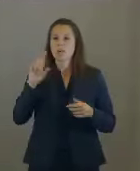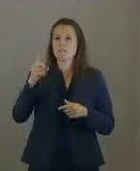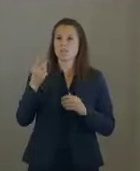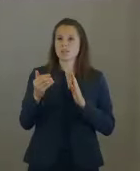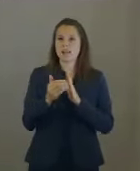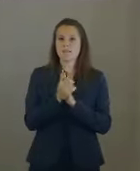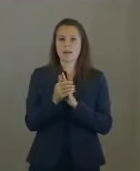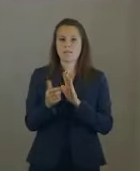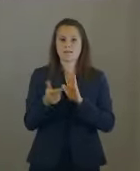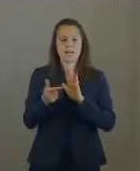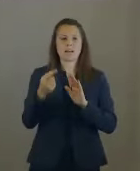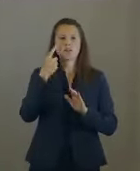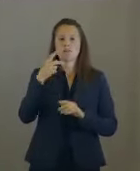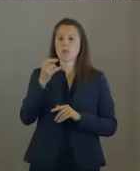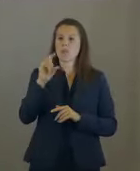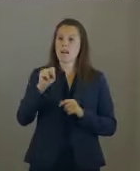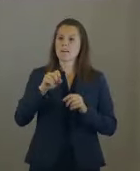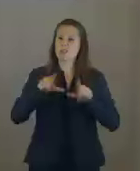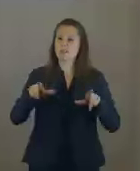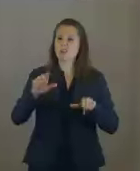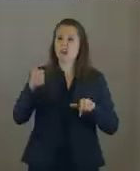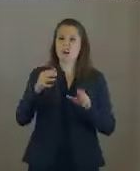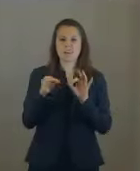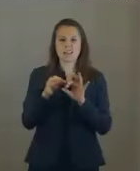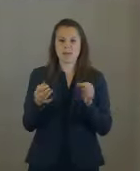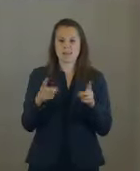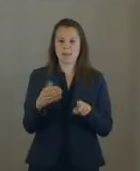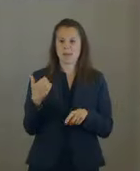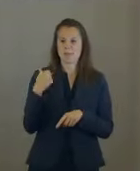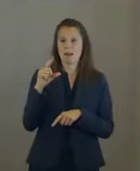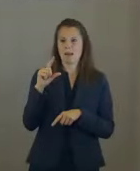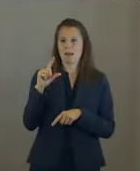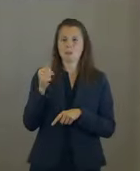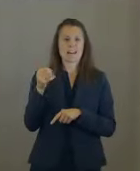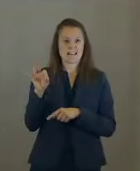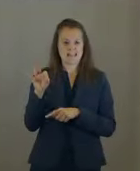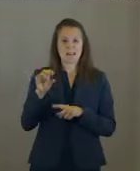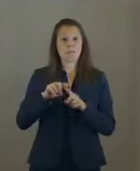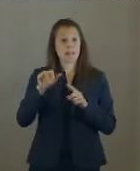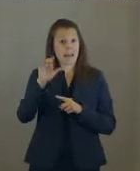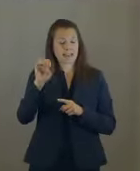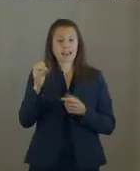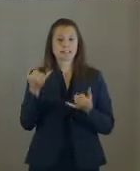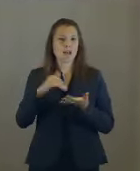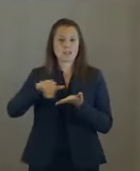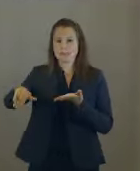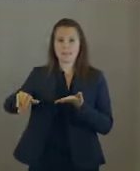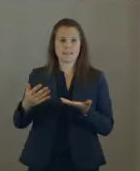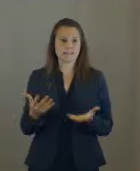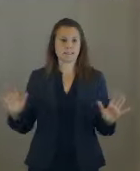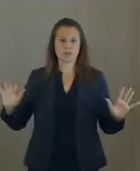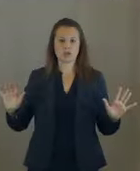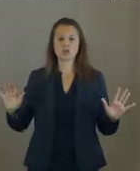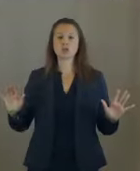violations for press releases and some statements that were made way back in 2019. However, this case has now been dismissed.